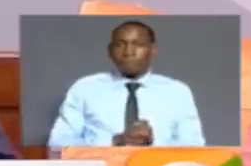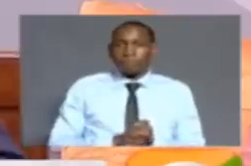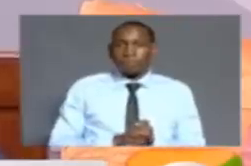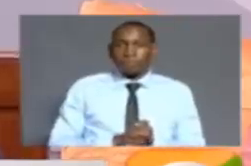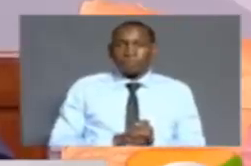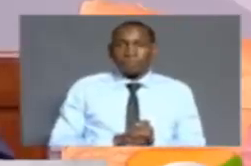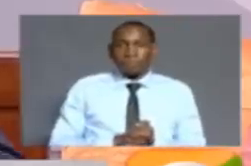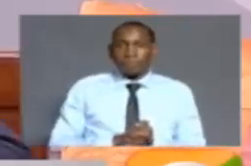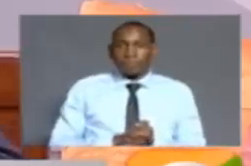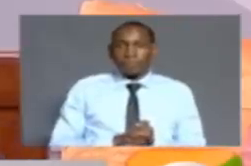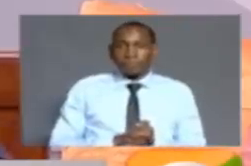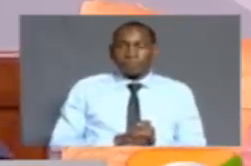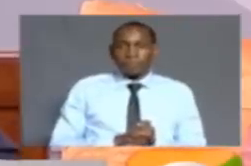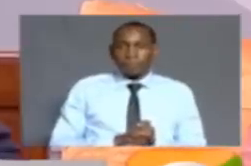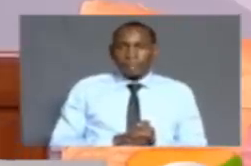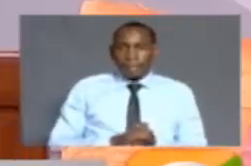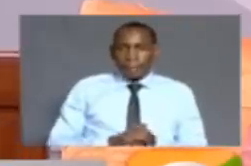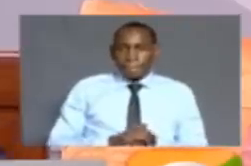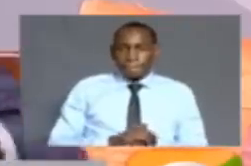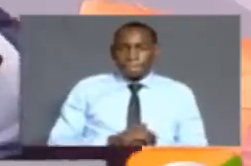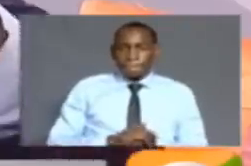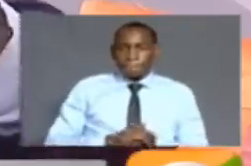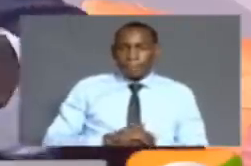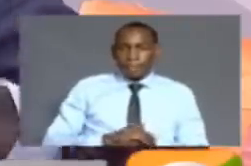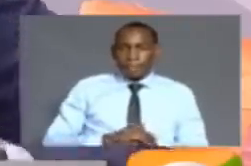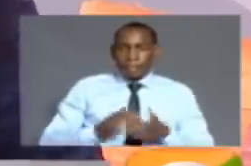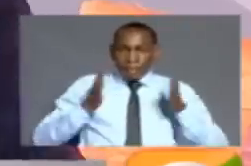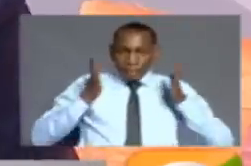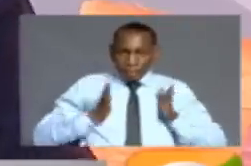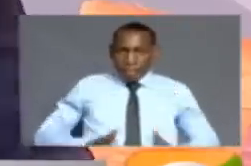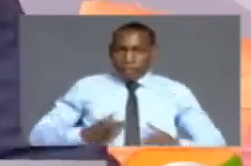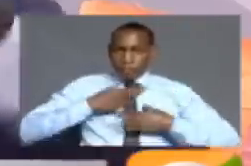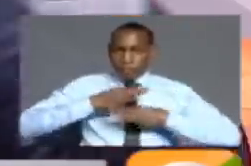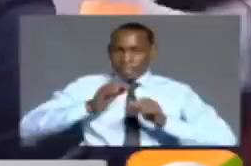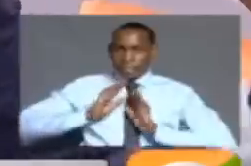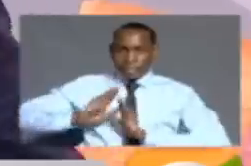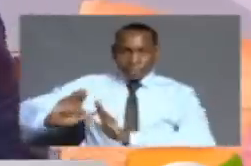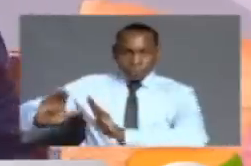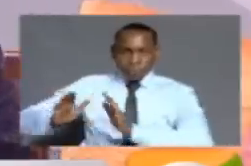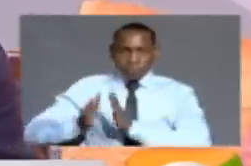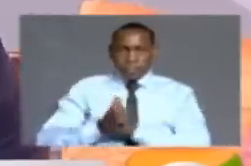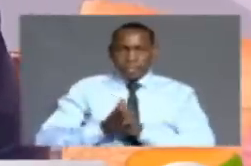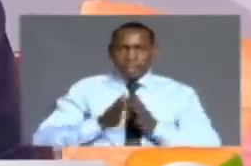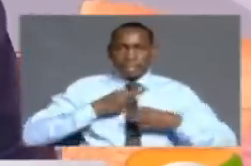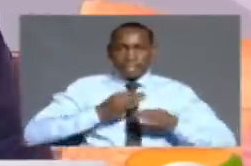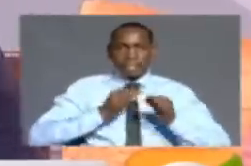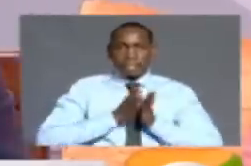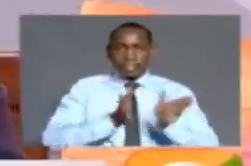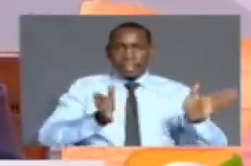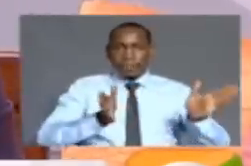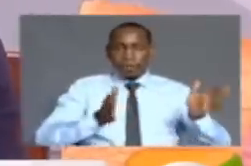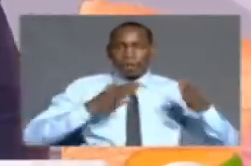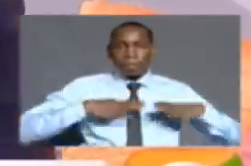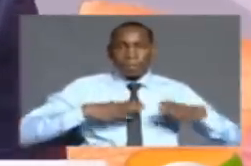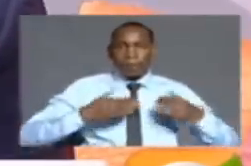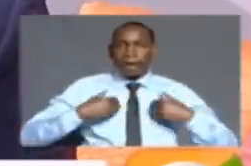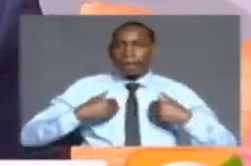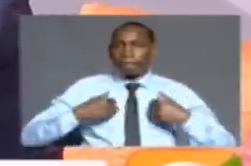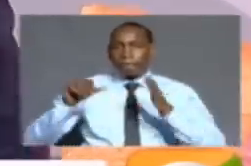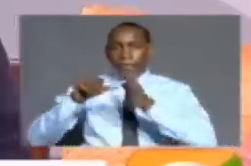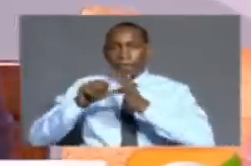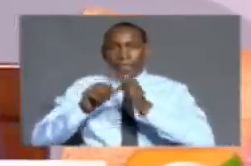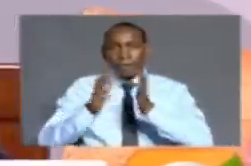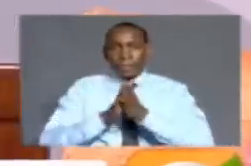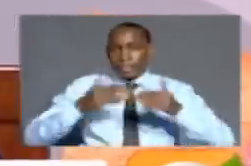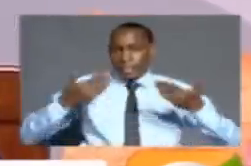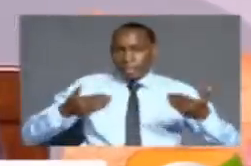we have got to divorce our own interest, our own personal interest from the interest of the general public. Right. I've got serious issues